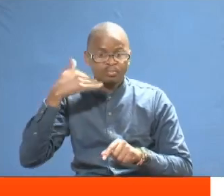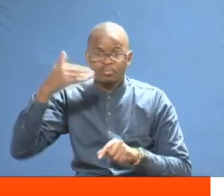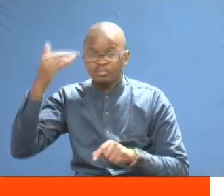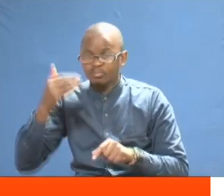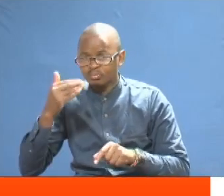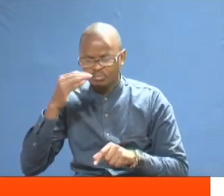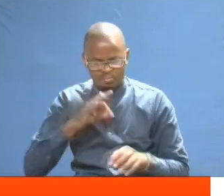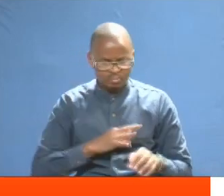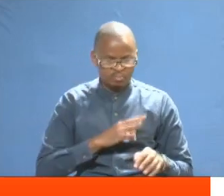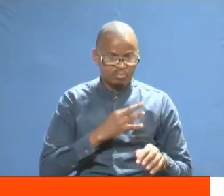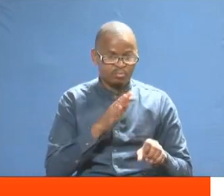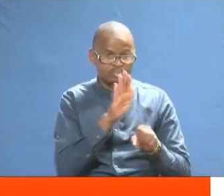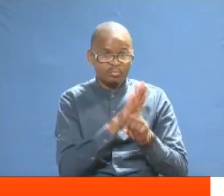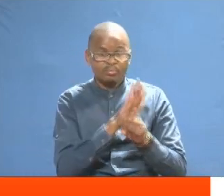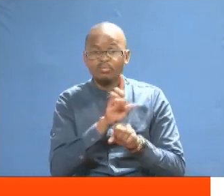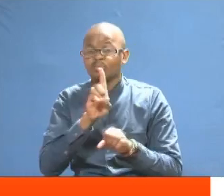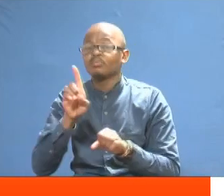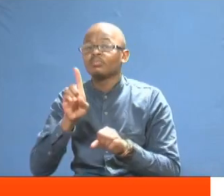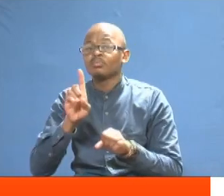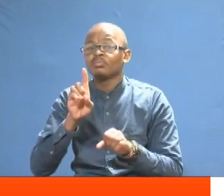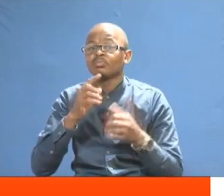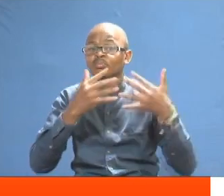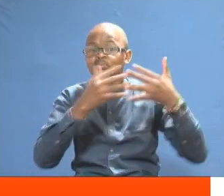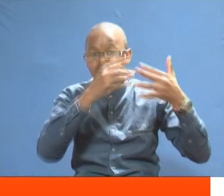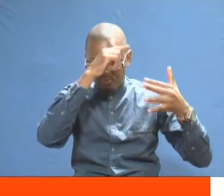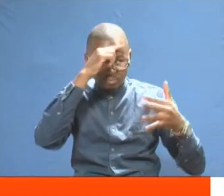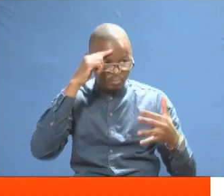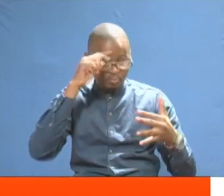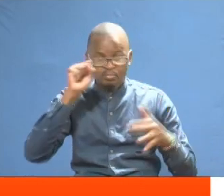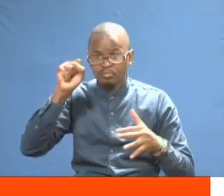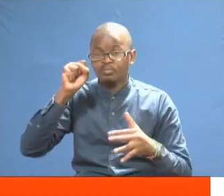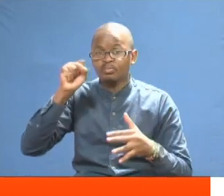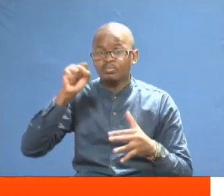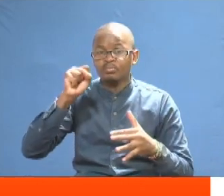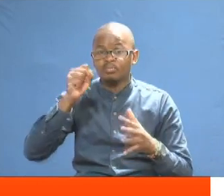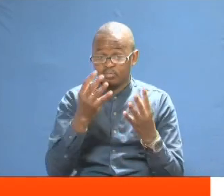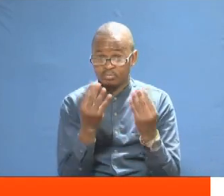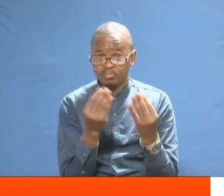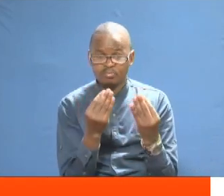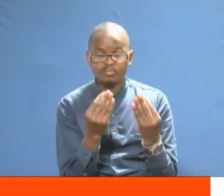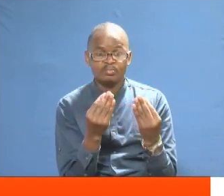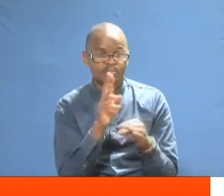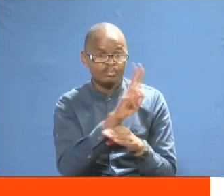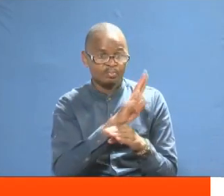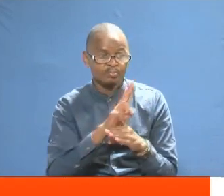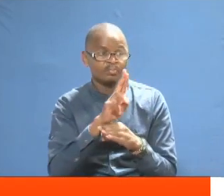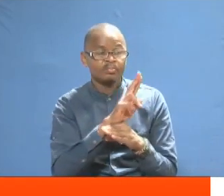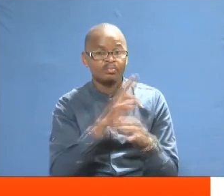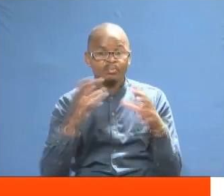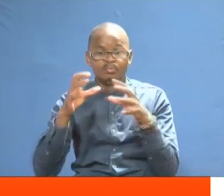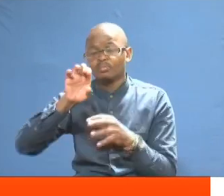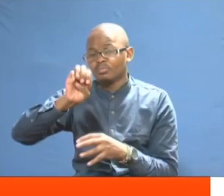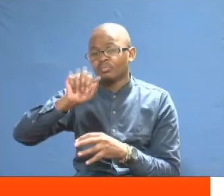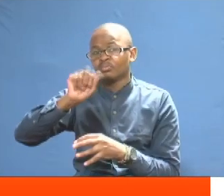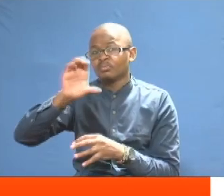that most of these us are being persecuted simply, politically persecuted simply, even using agencies like